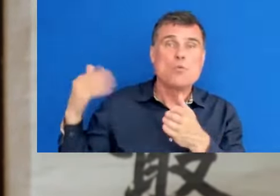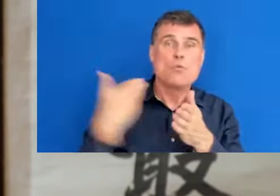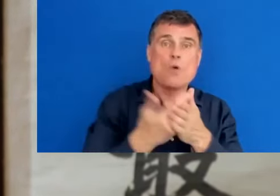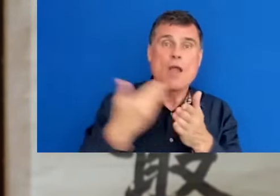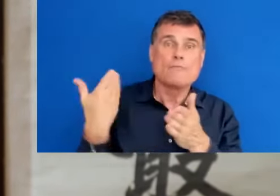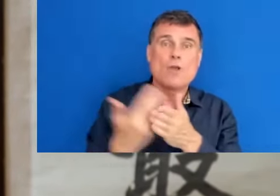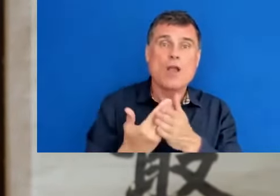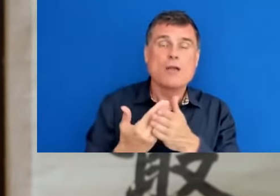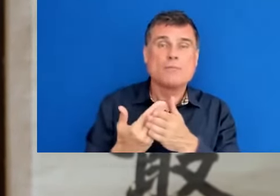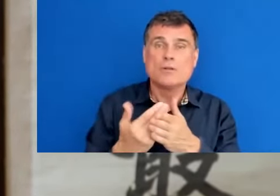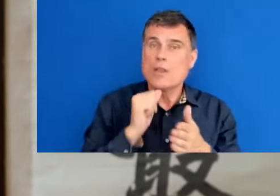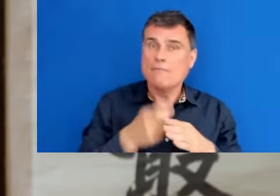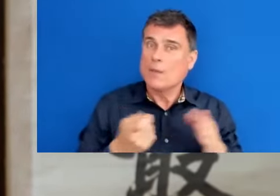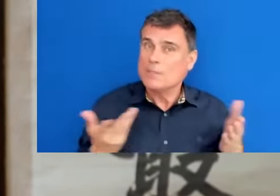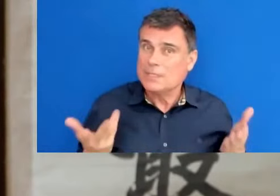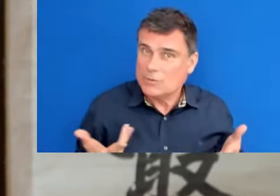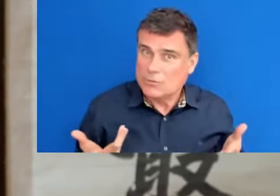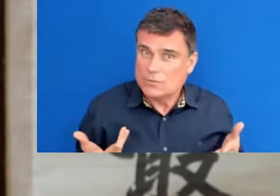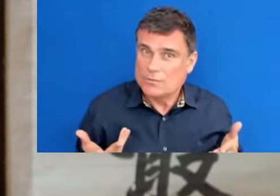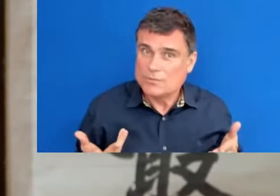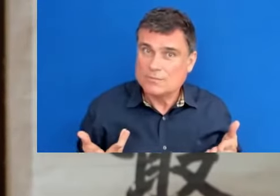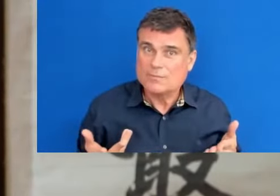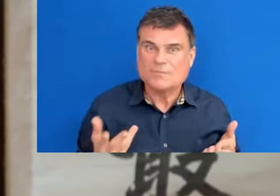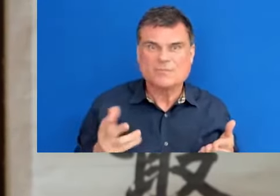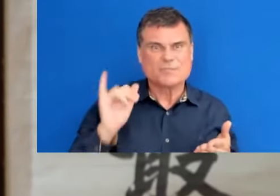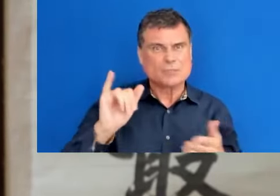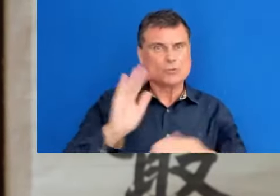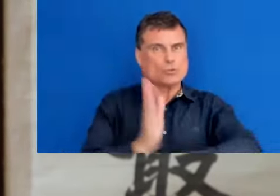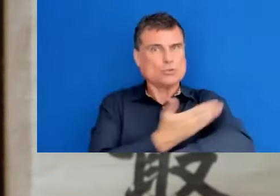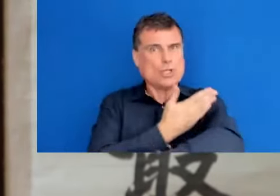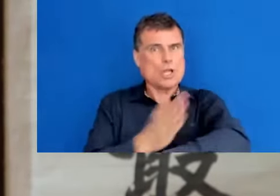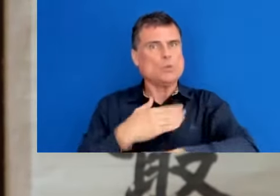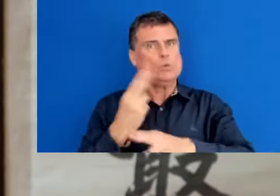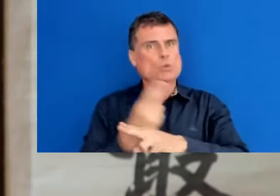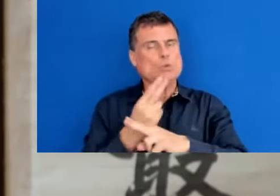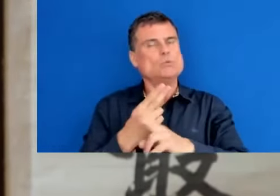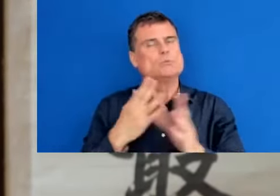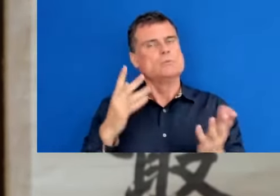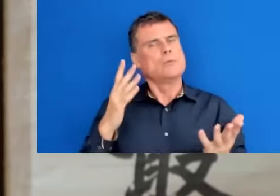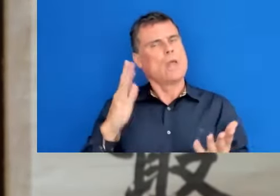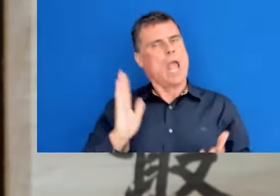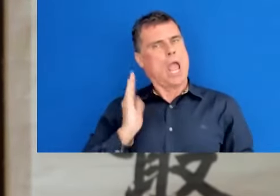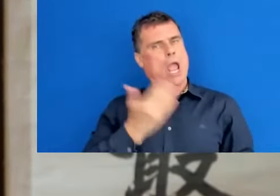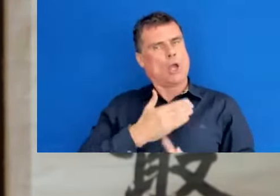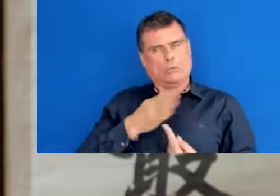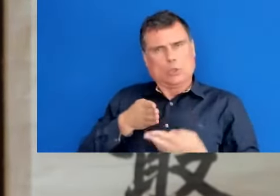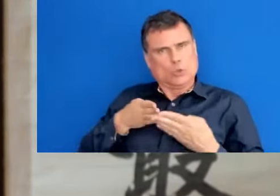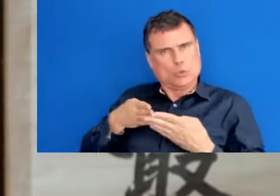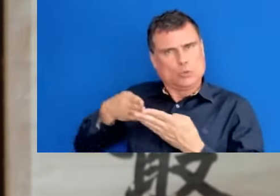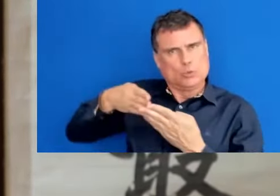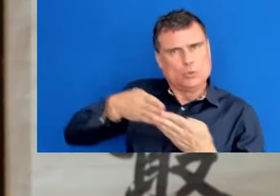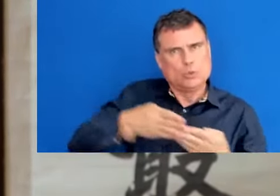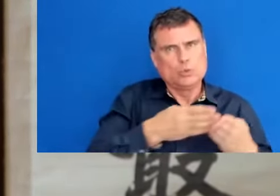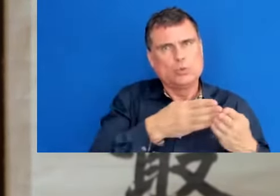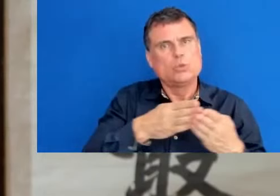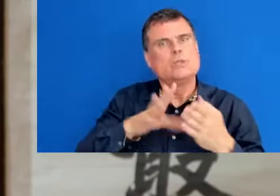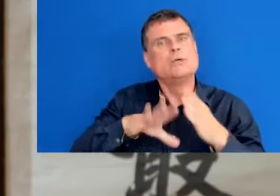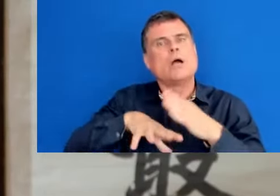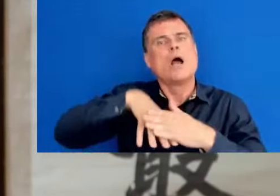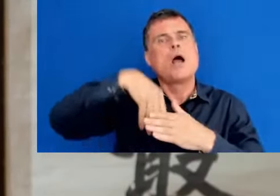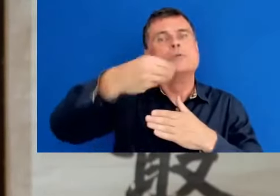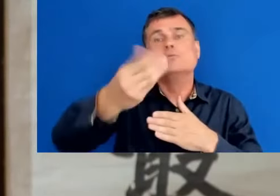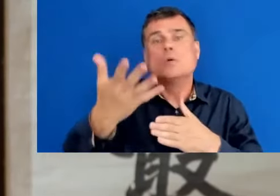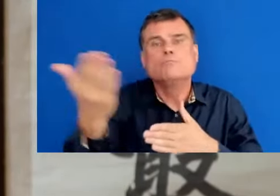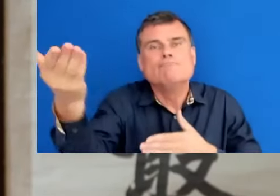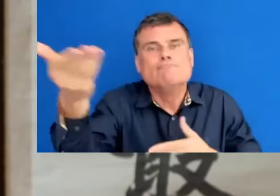weren't welcome here. So our paddle song is also sung because our canoes used to go out. We'd sing our paddle song and